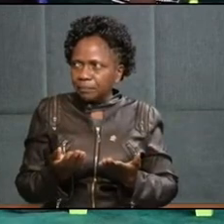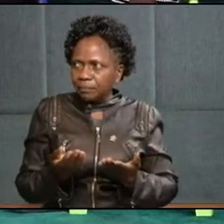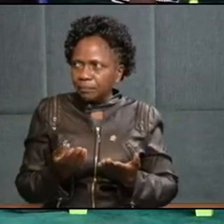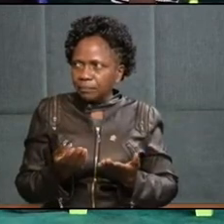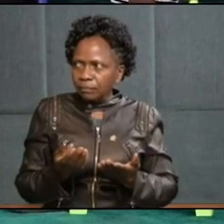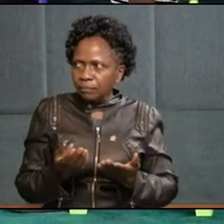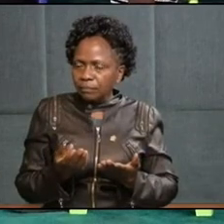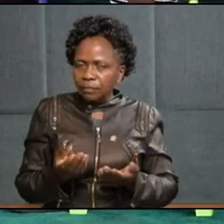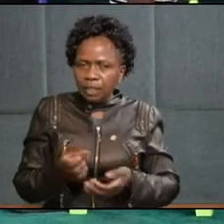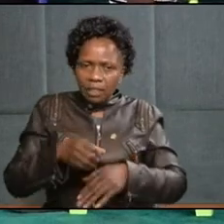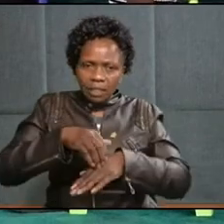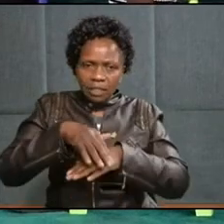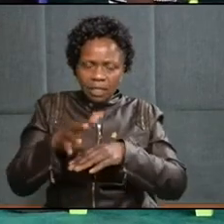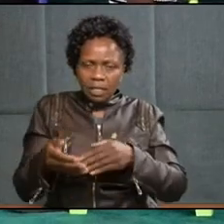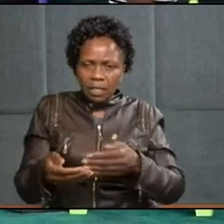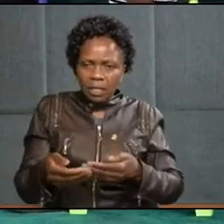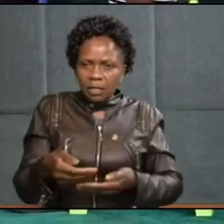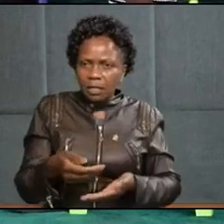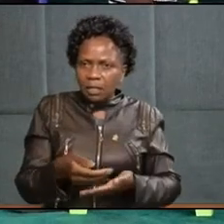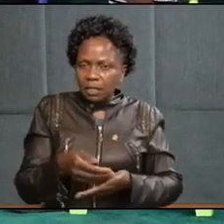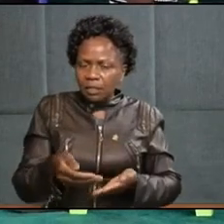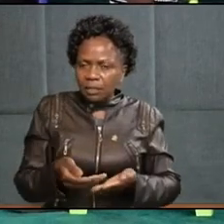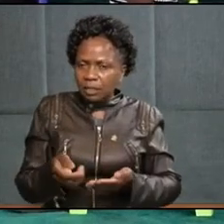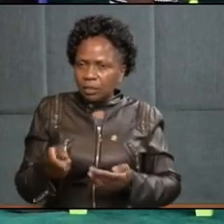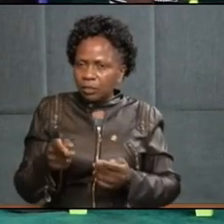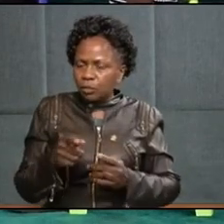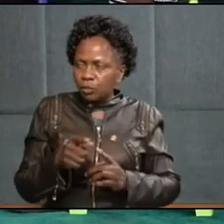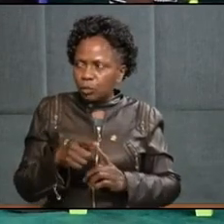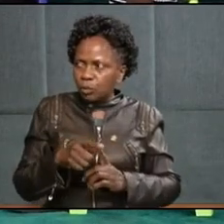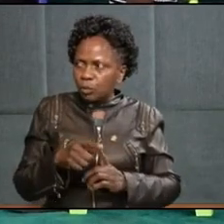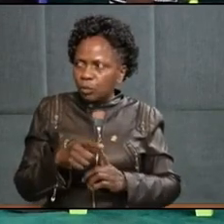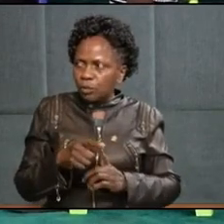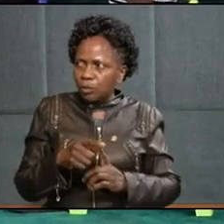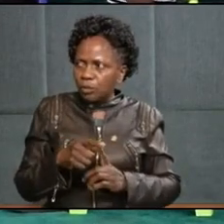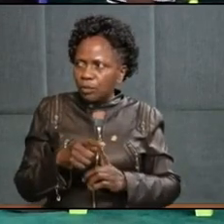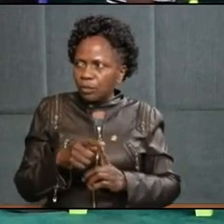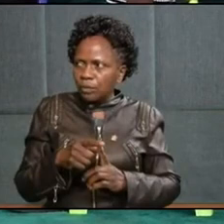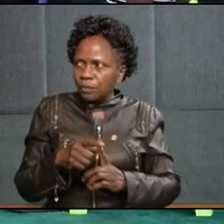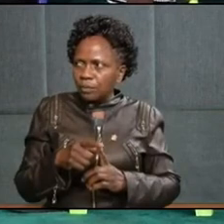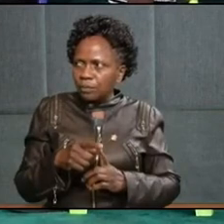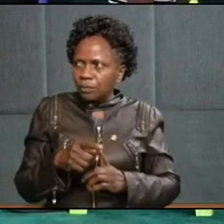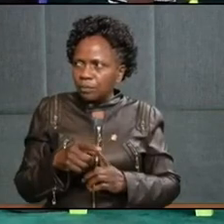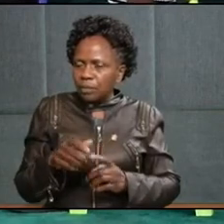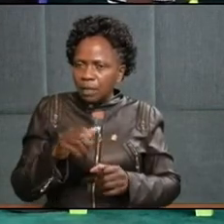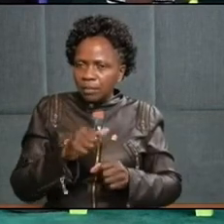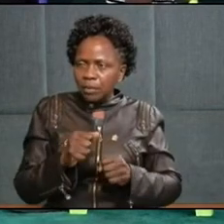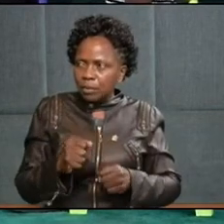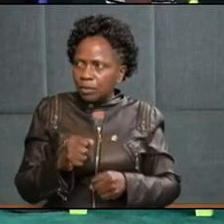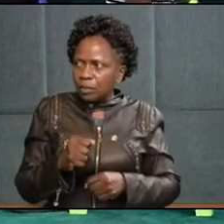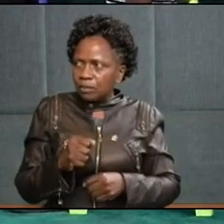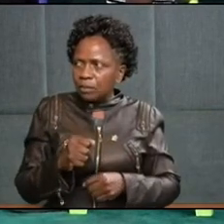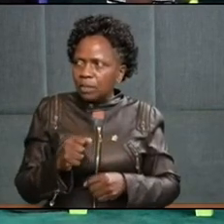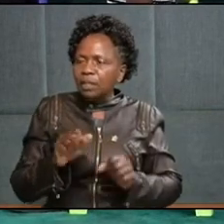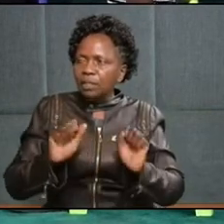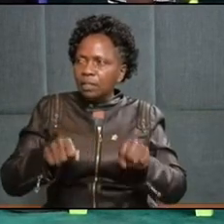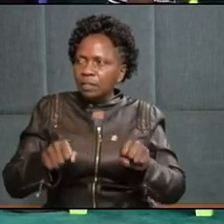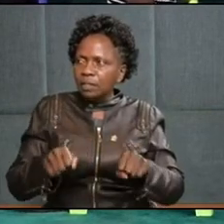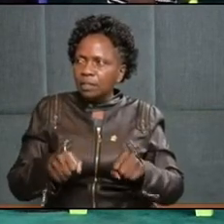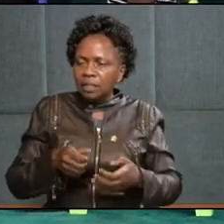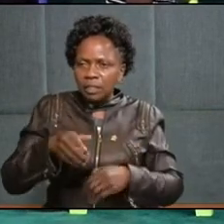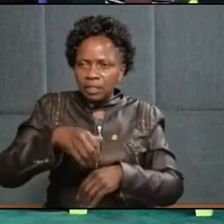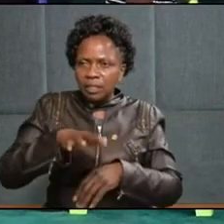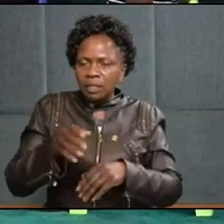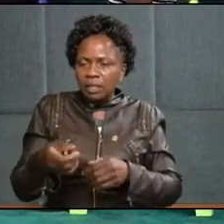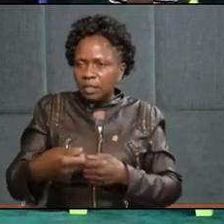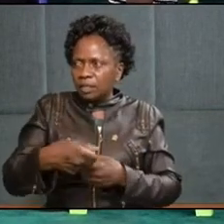They sent a letter to the apostles telling them to accept. Yes, they